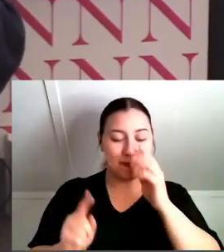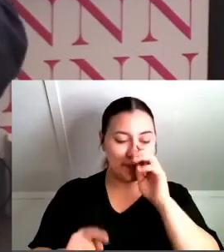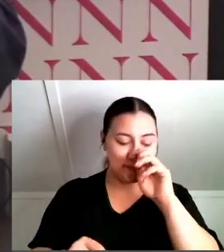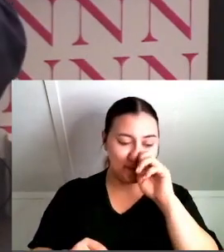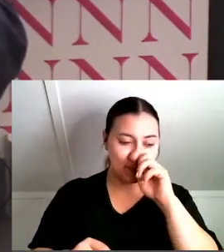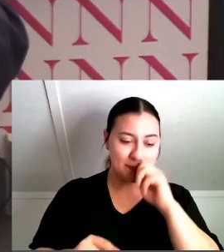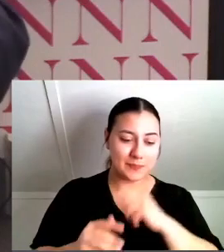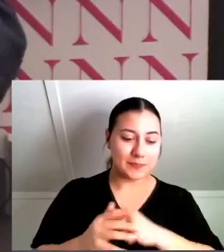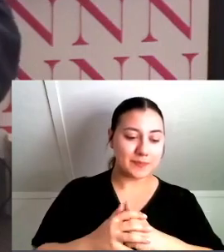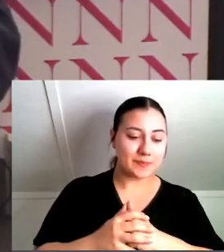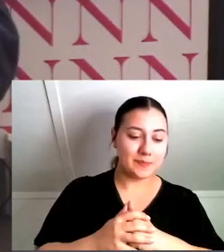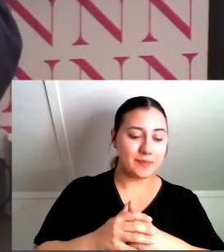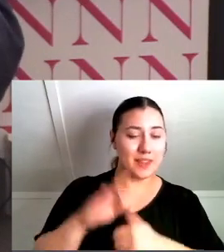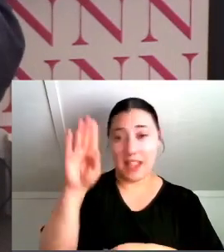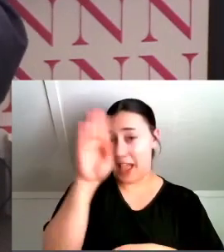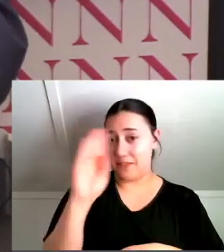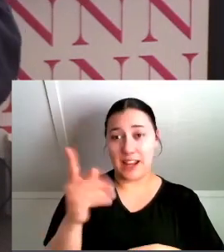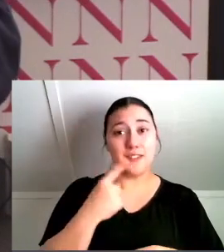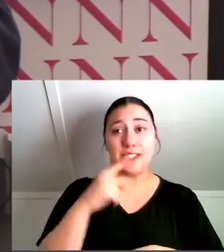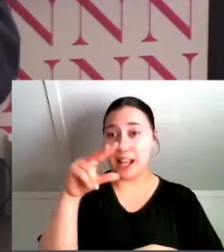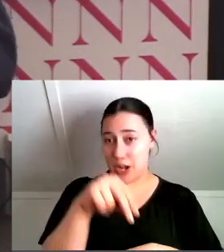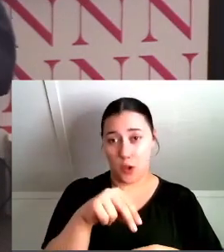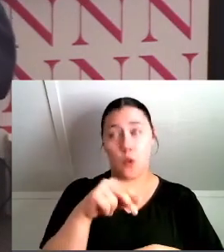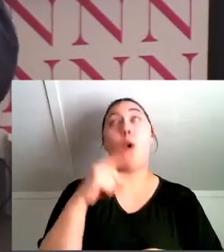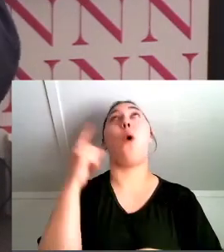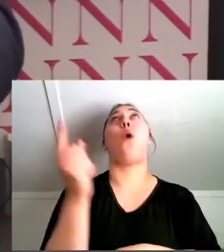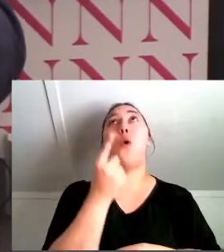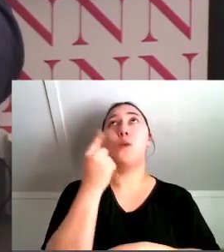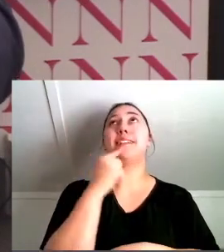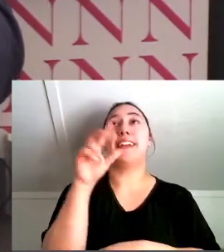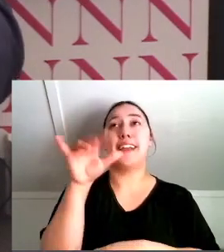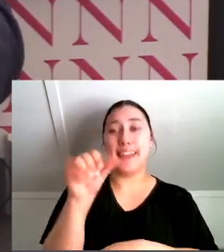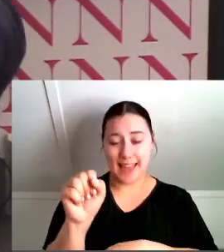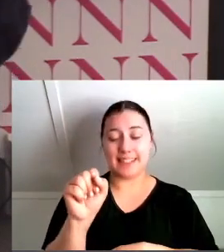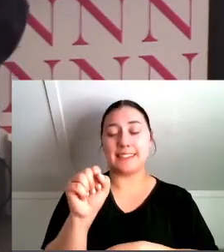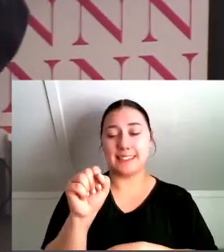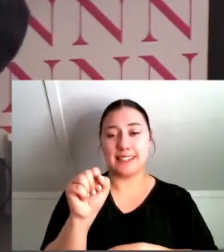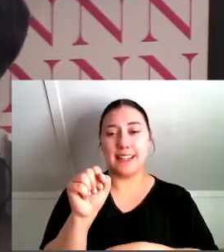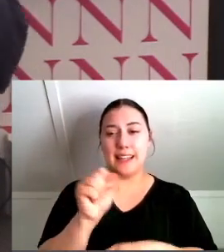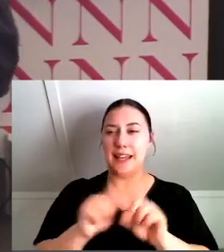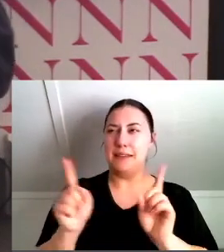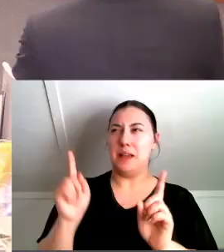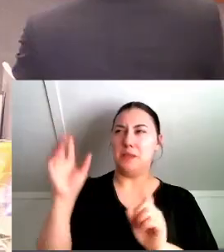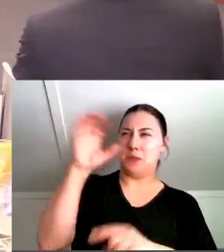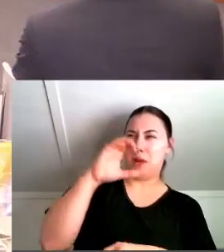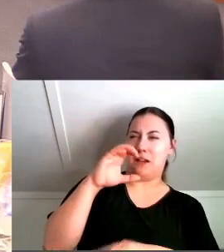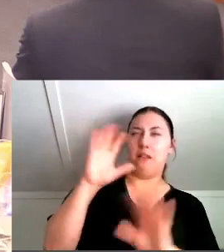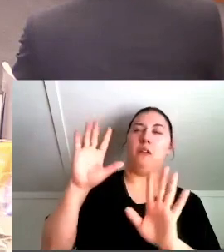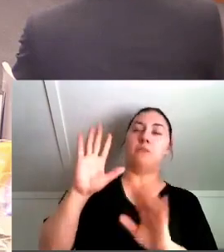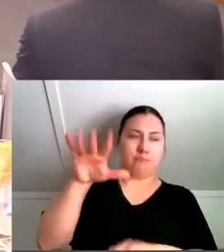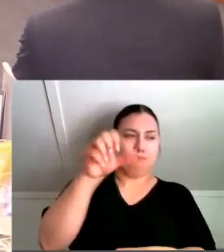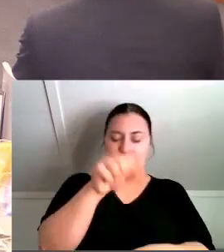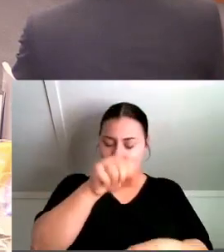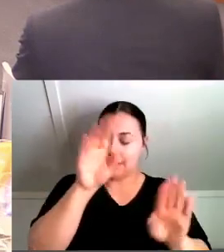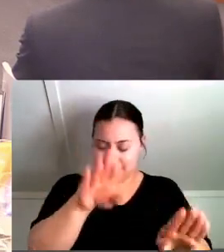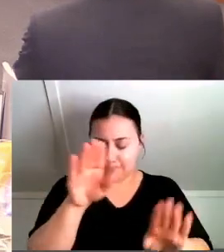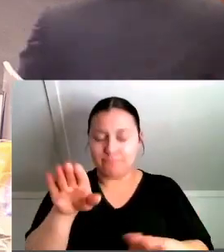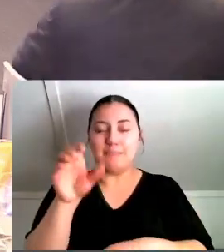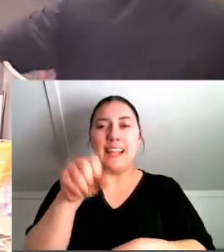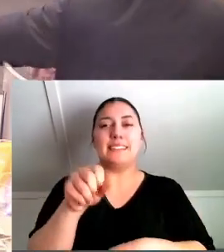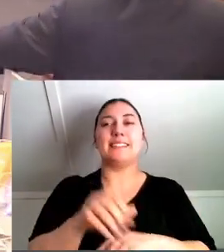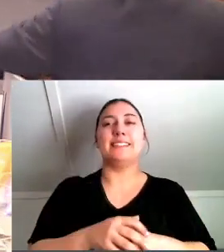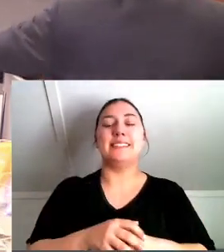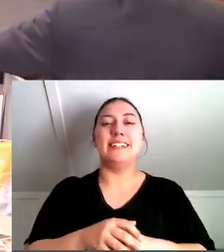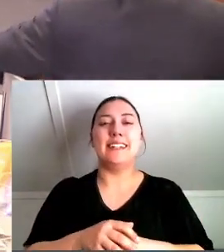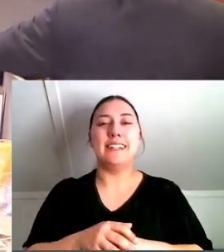you teach it? I never said no. I always said yes. So even when it was weird, I'm like, what? Yes. Right? Okay. I